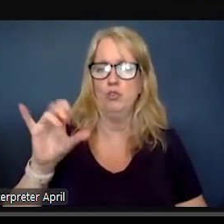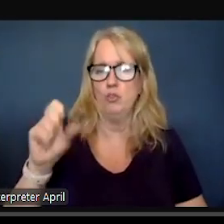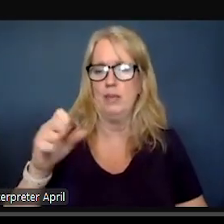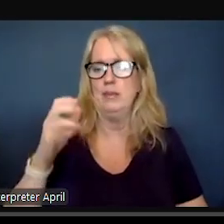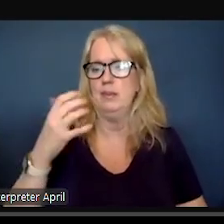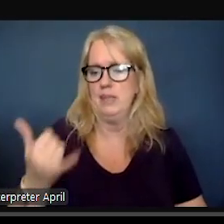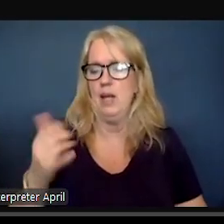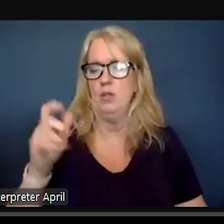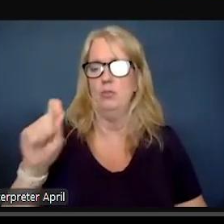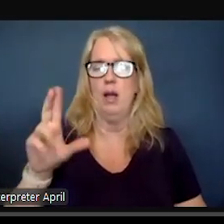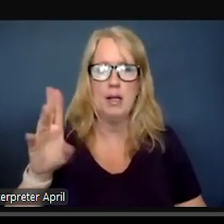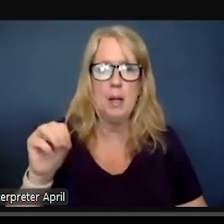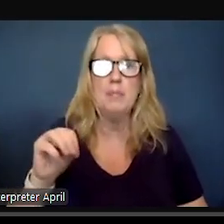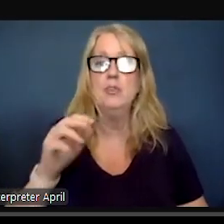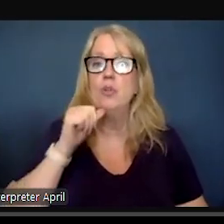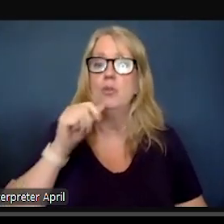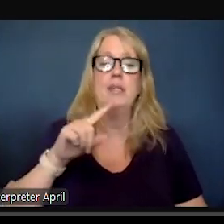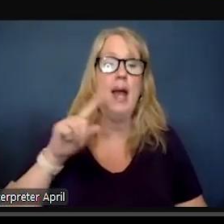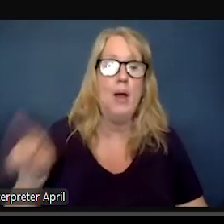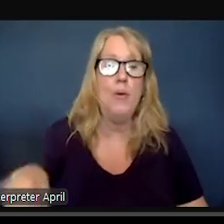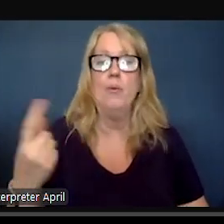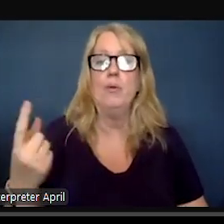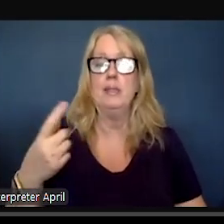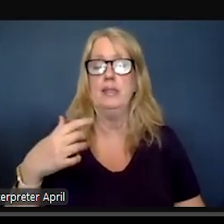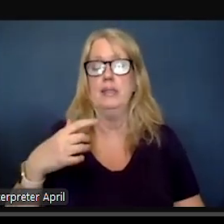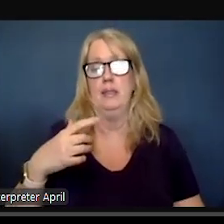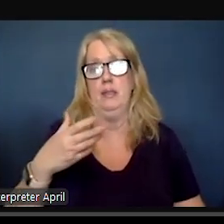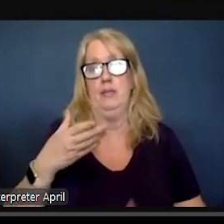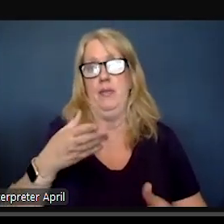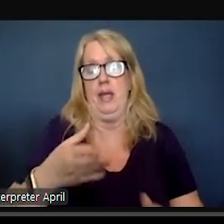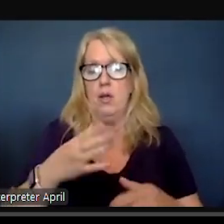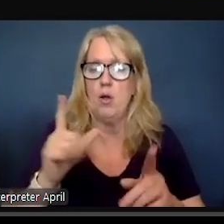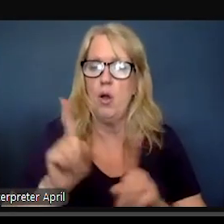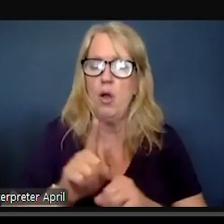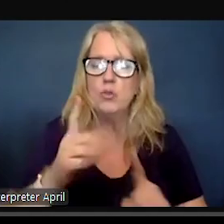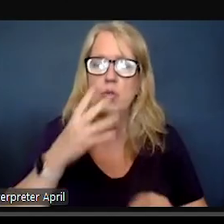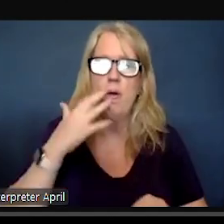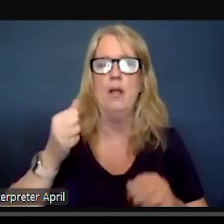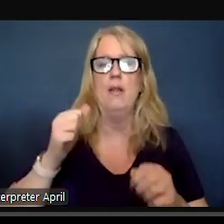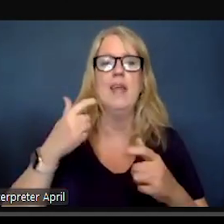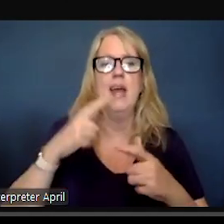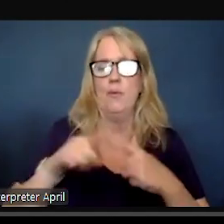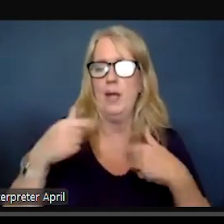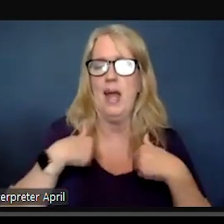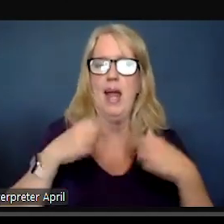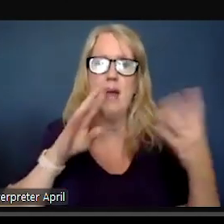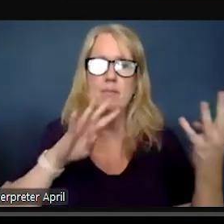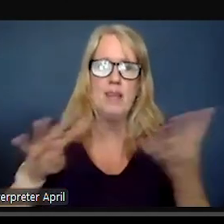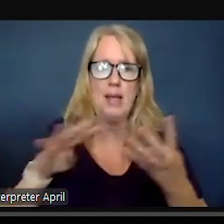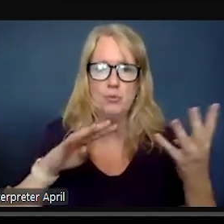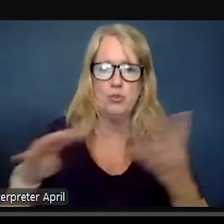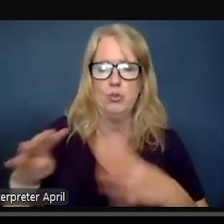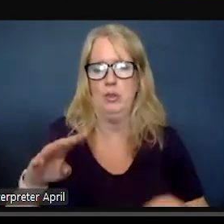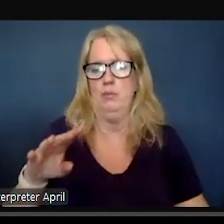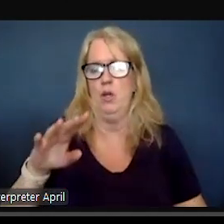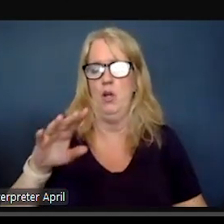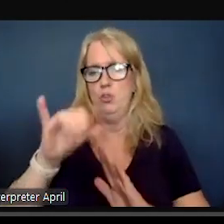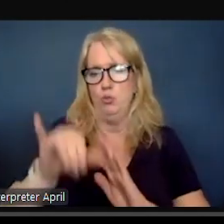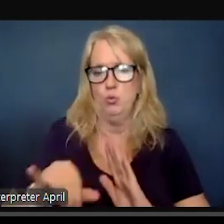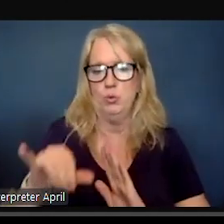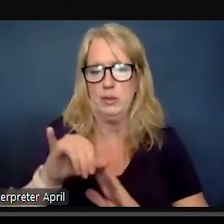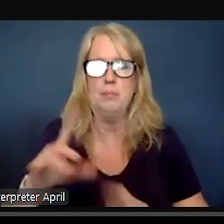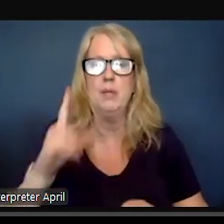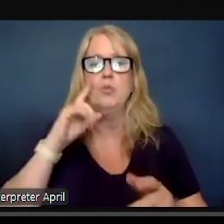talk.crisisnow.com, not only is it there, but we also have live streaming on YouTube.